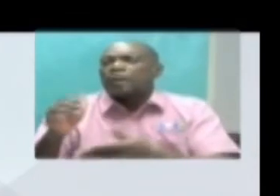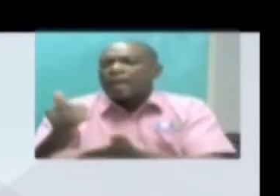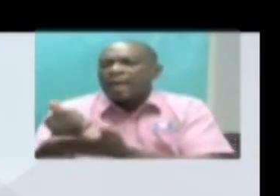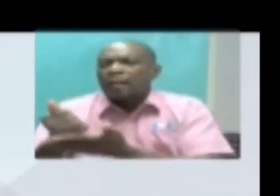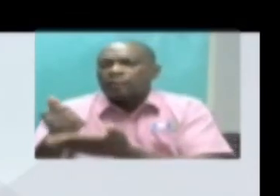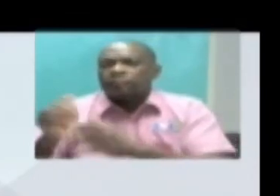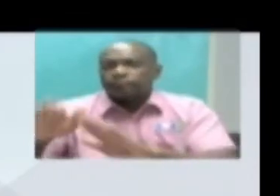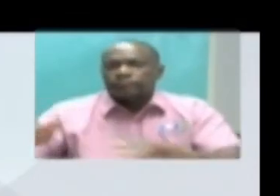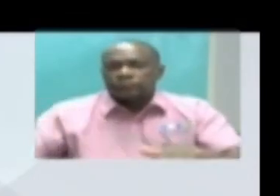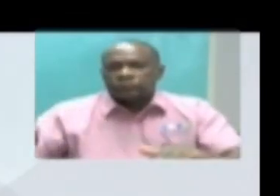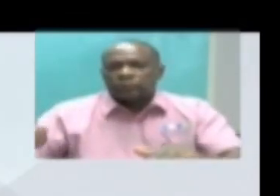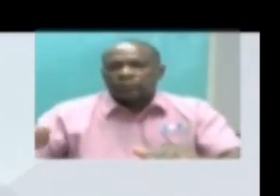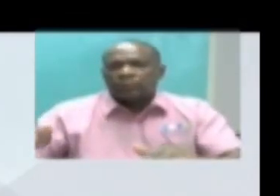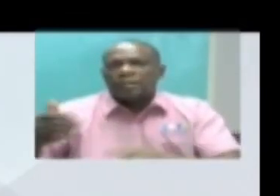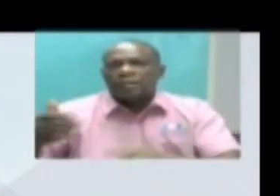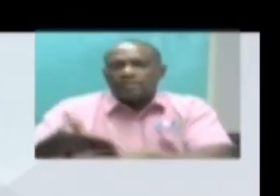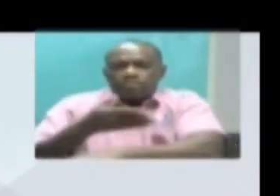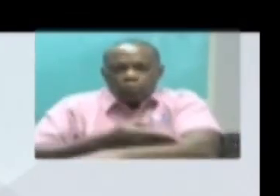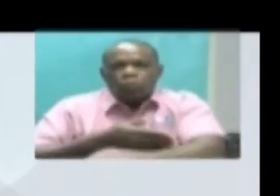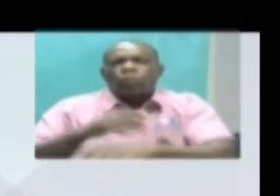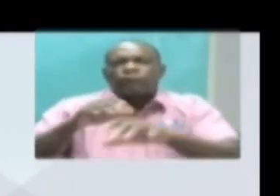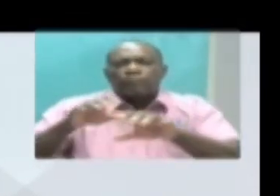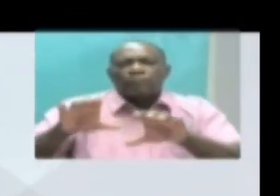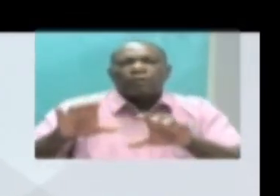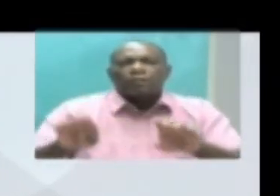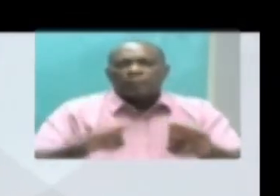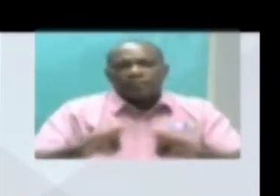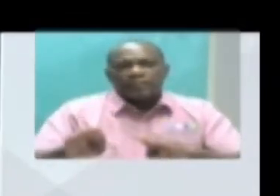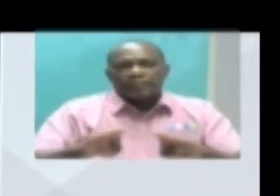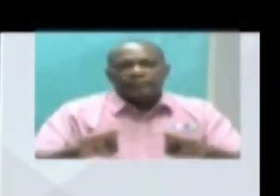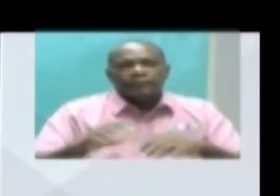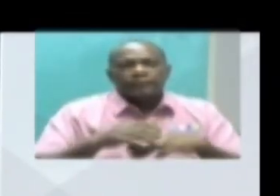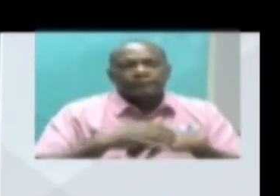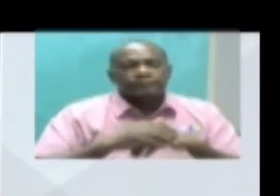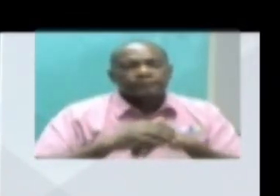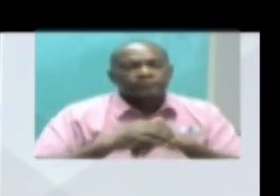no one's watching, I'm not around, so I could probably get away with a lot more.